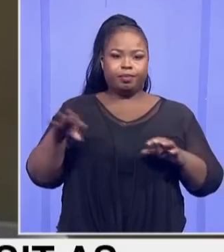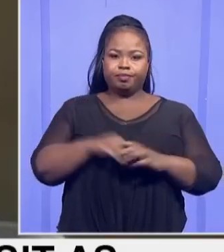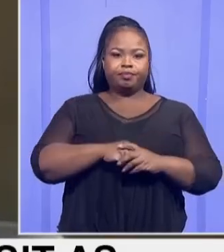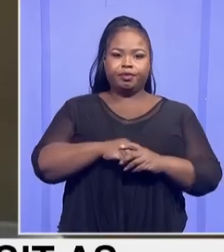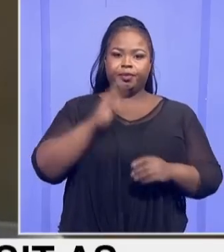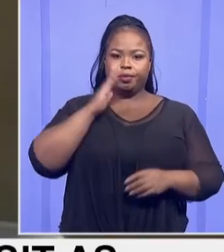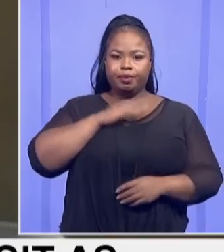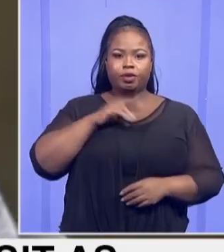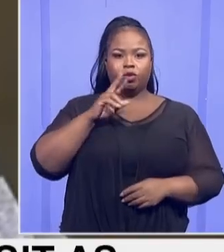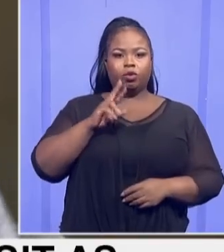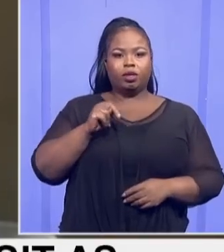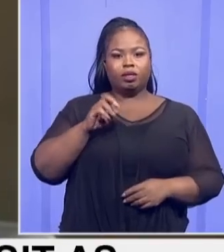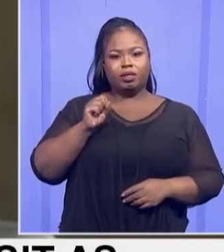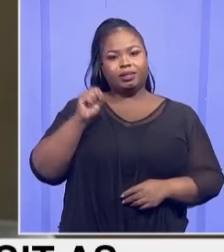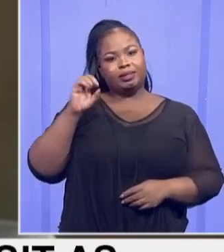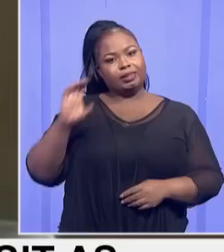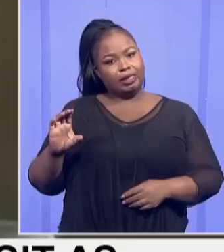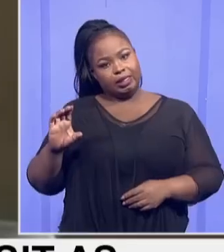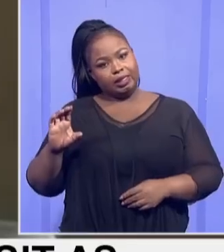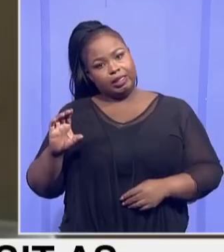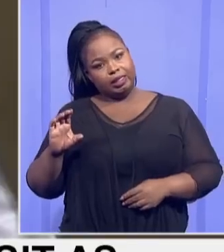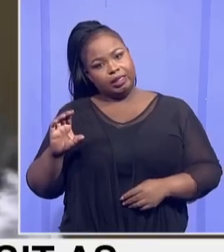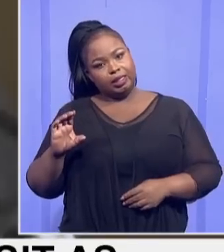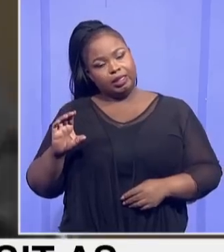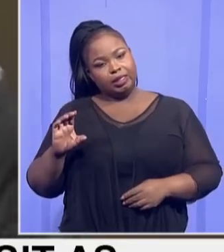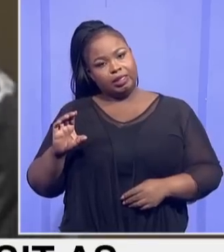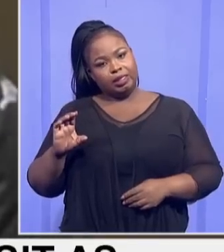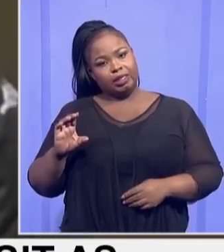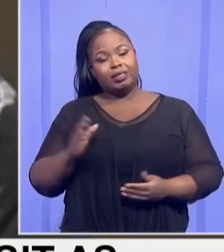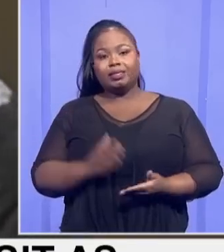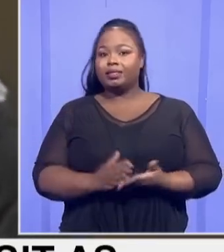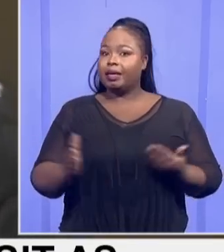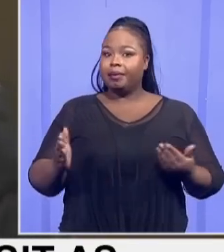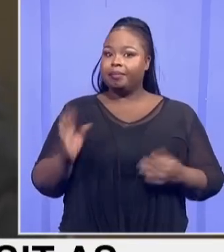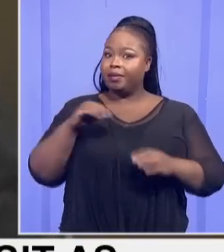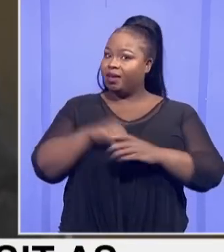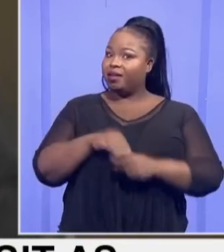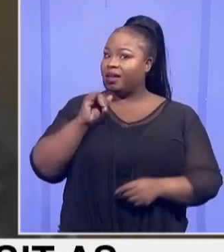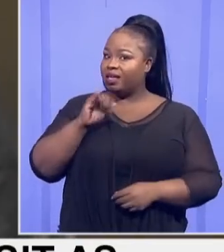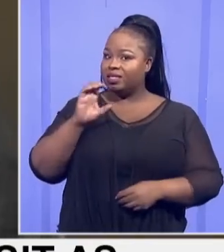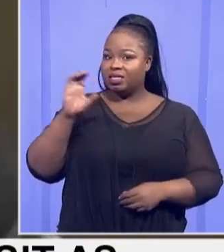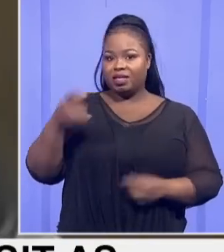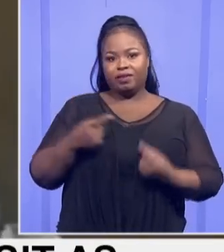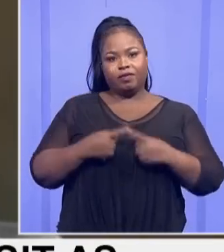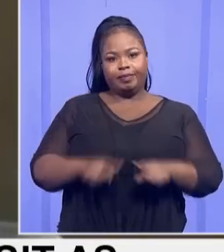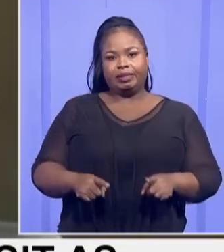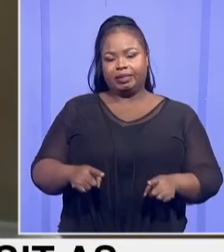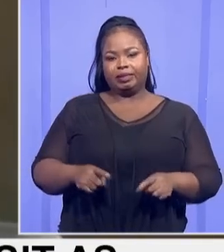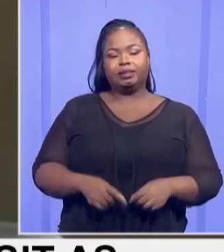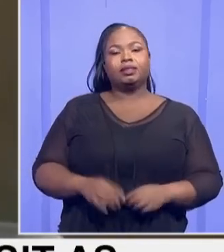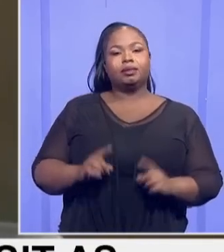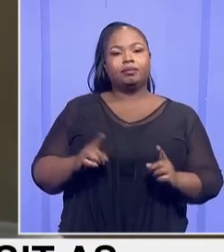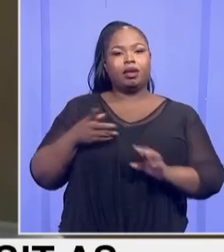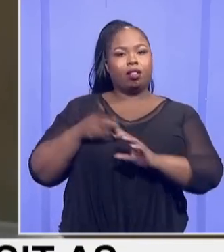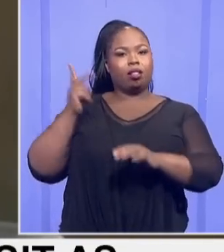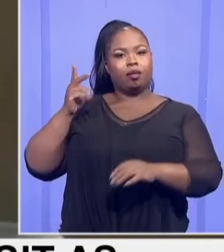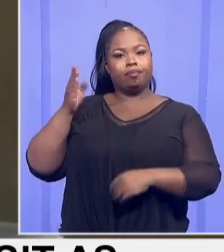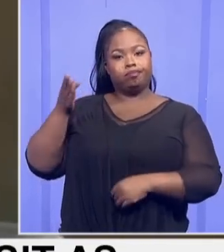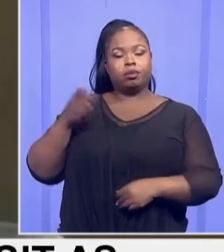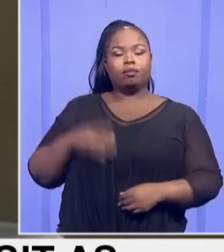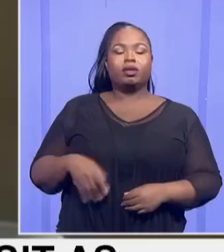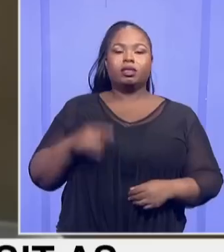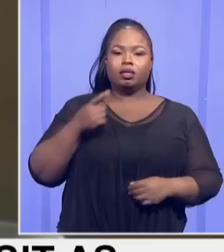Security Council, that are not part in the UN Security Council, that are not part of the ICC, the driving force behind